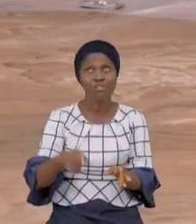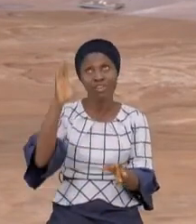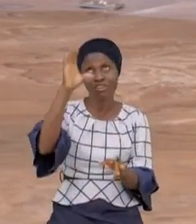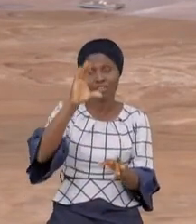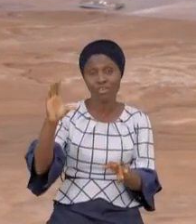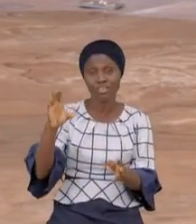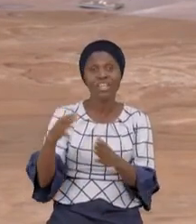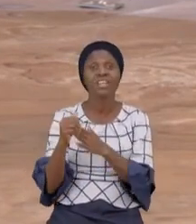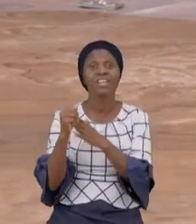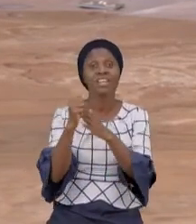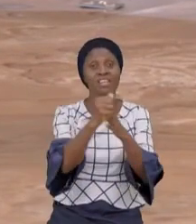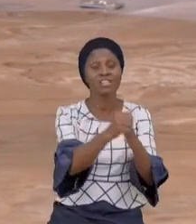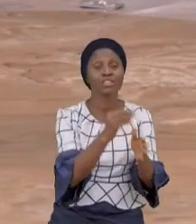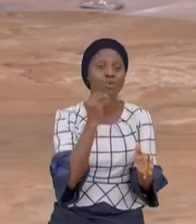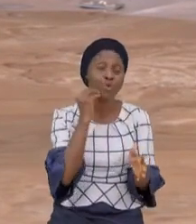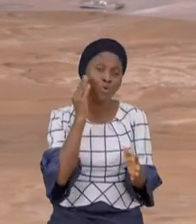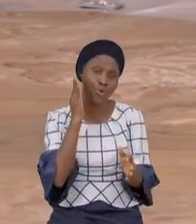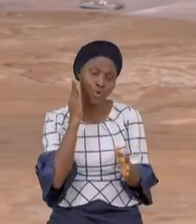of the cross,